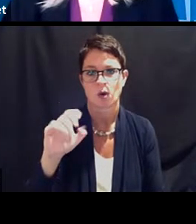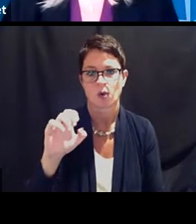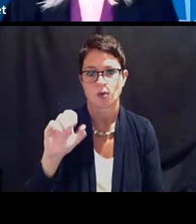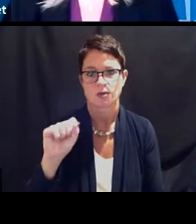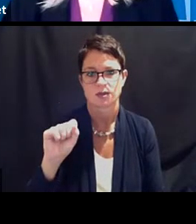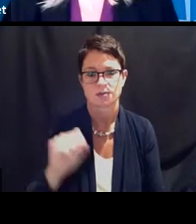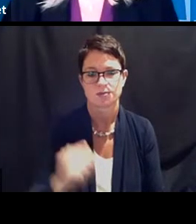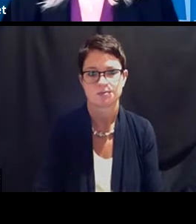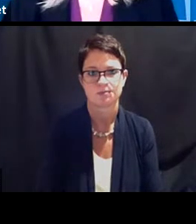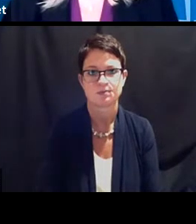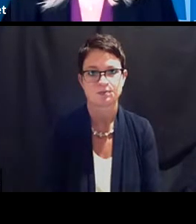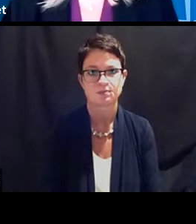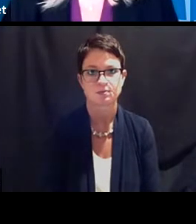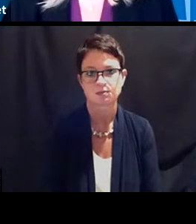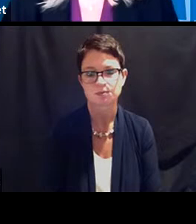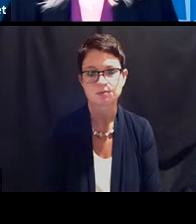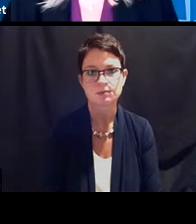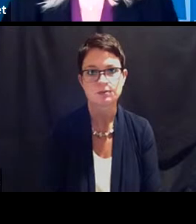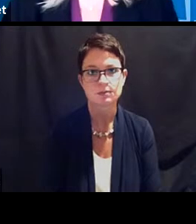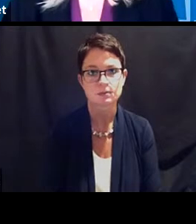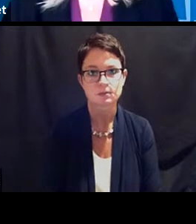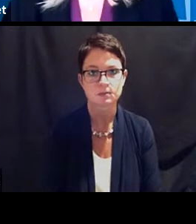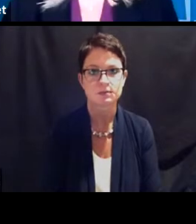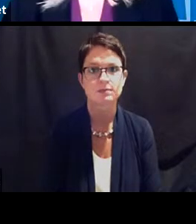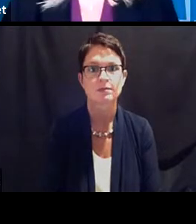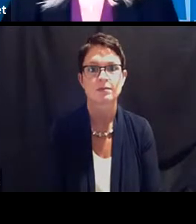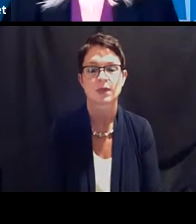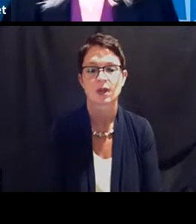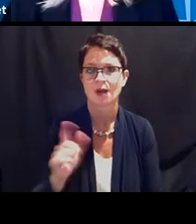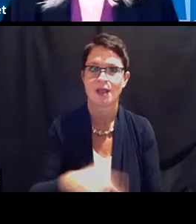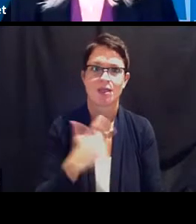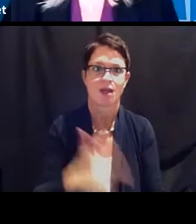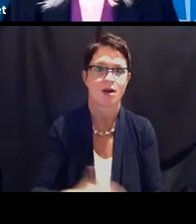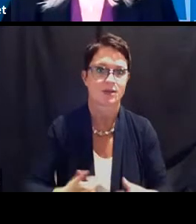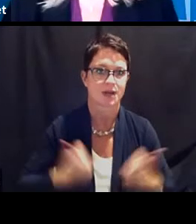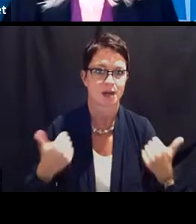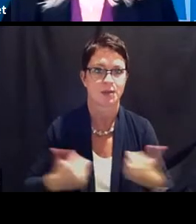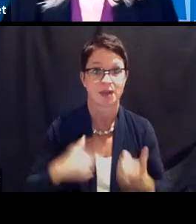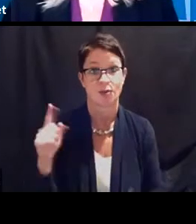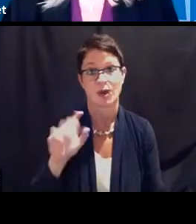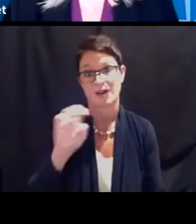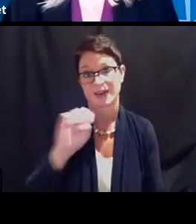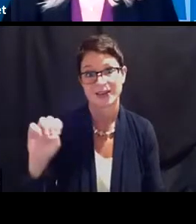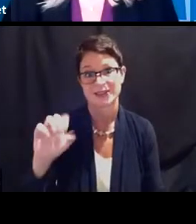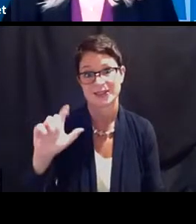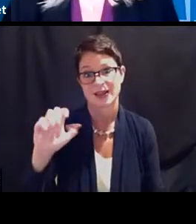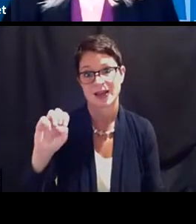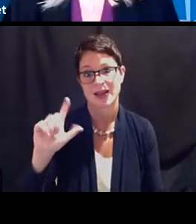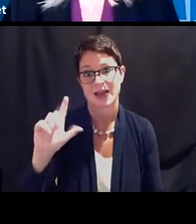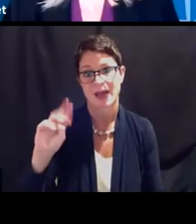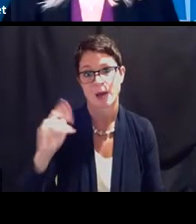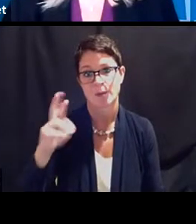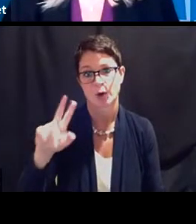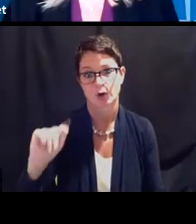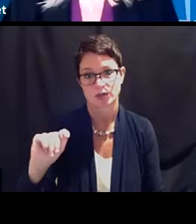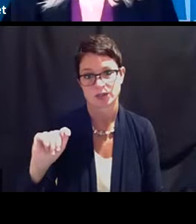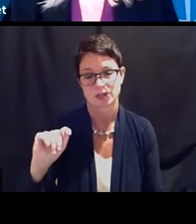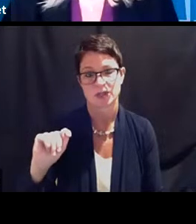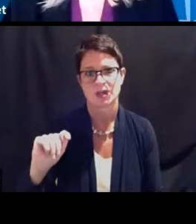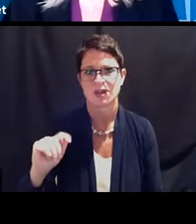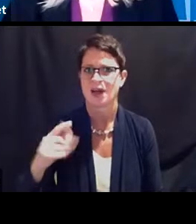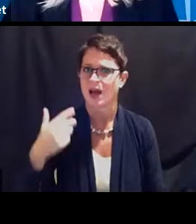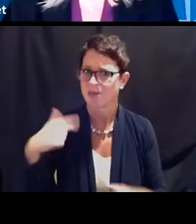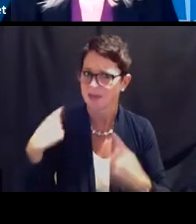Coles, Coles, longtime resident of East Elmhurst. Been in the community for a